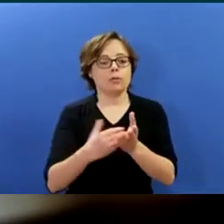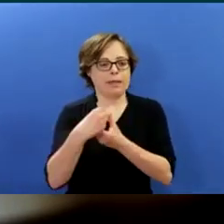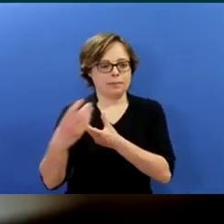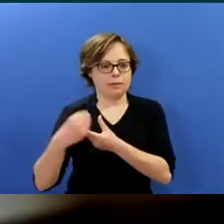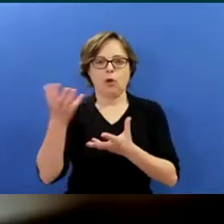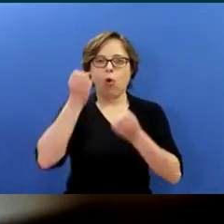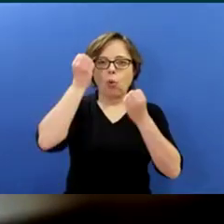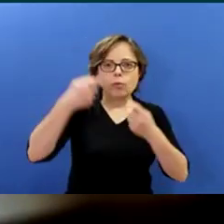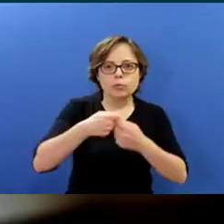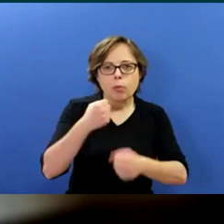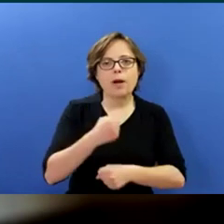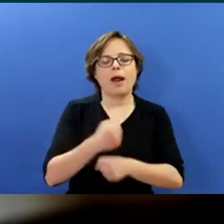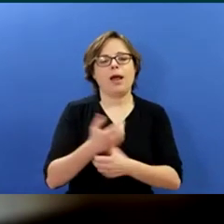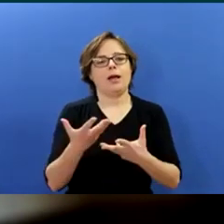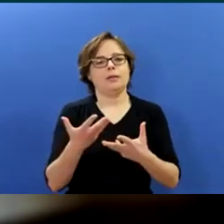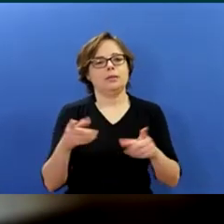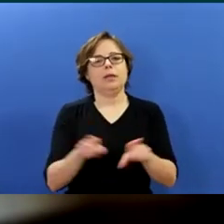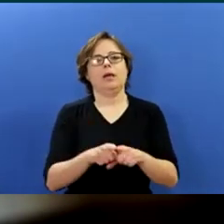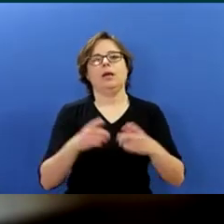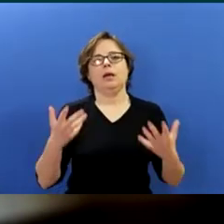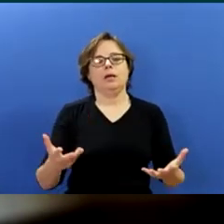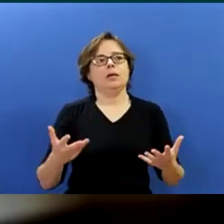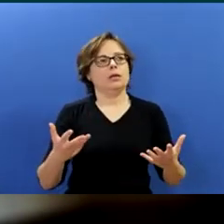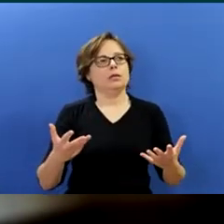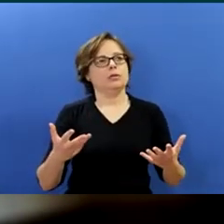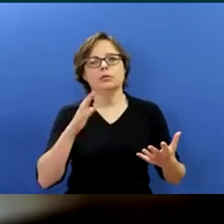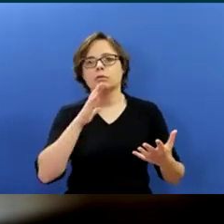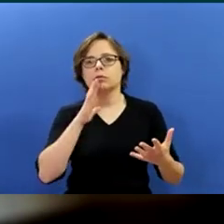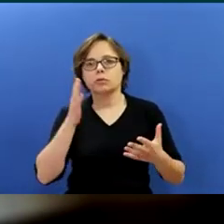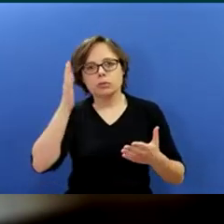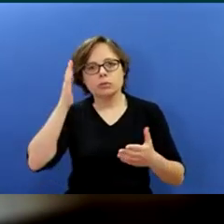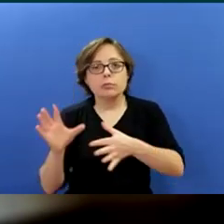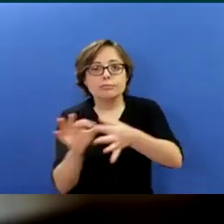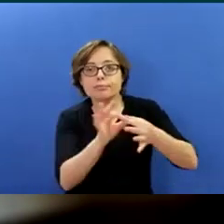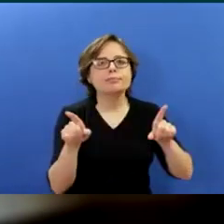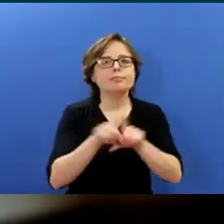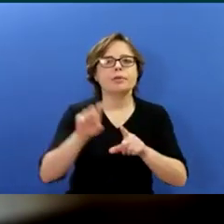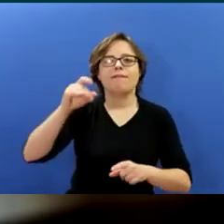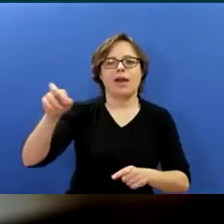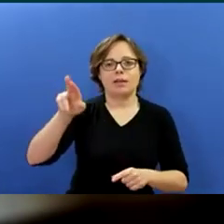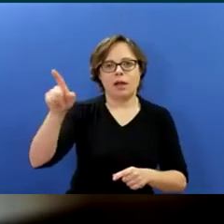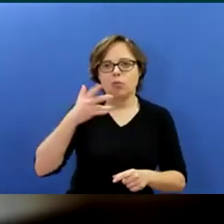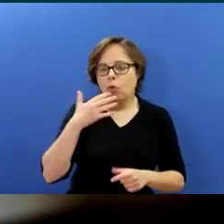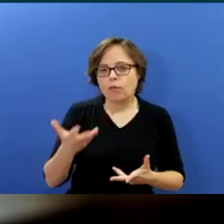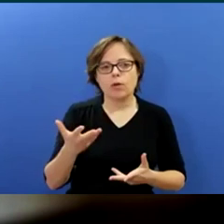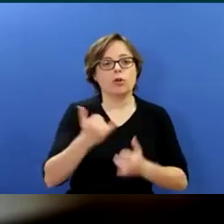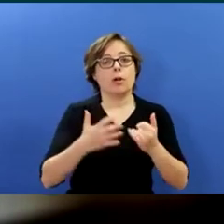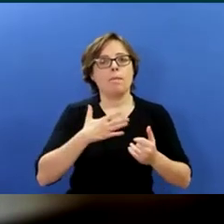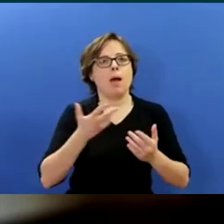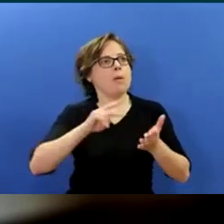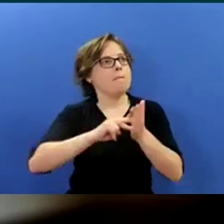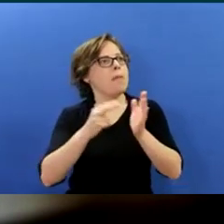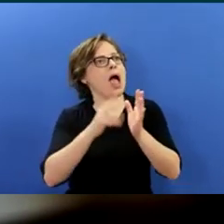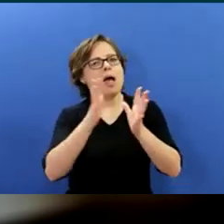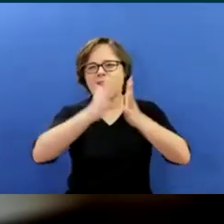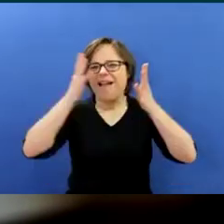what Werner talked about when we have these big strategies. It's actually to ensure some kind of